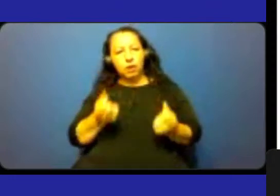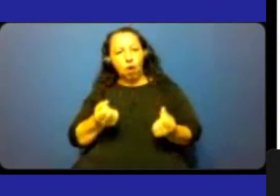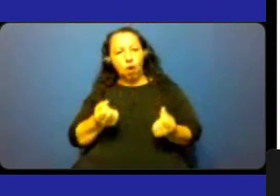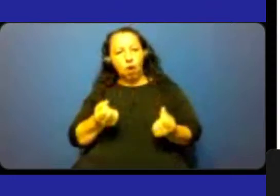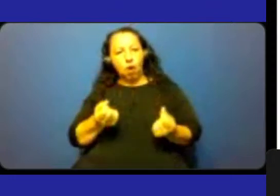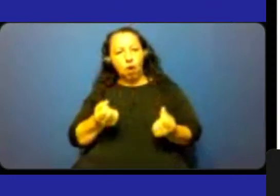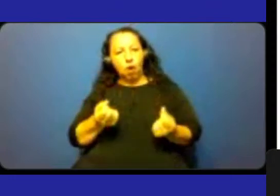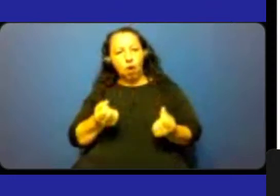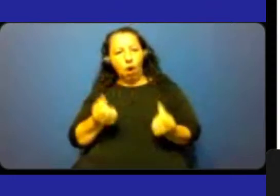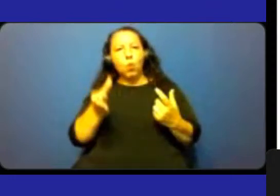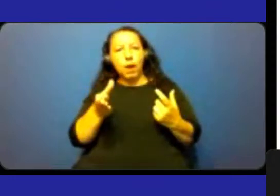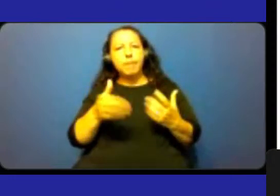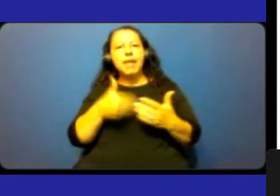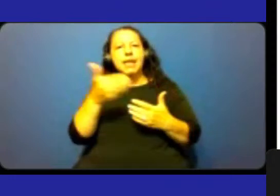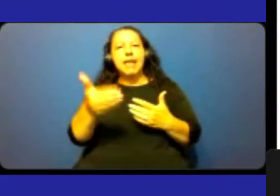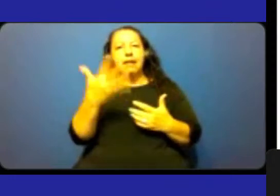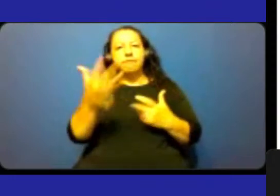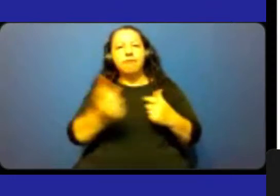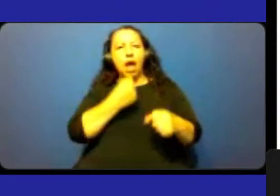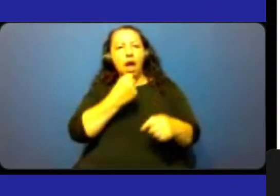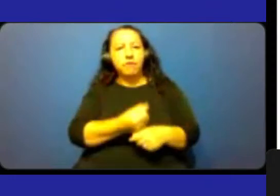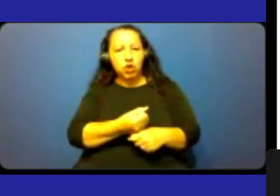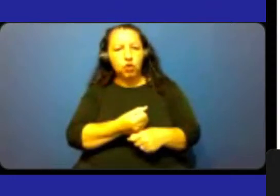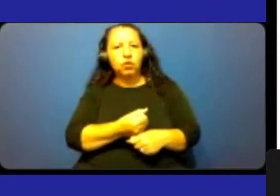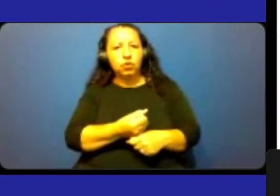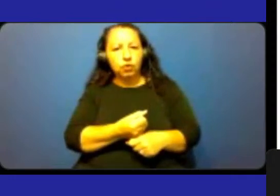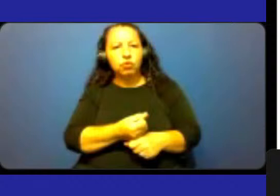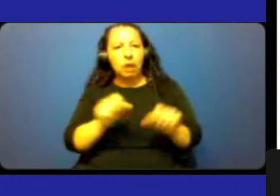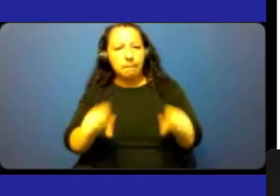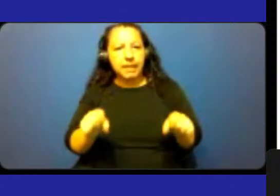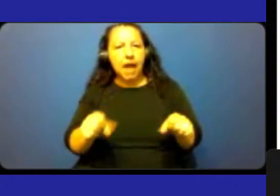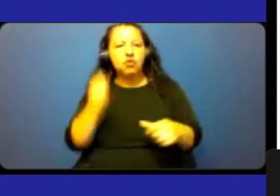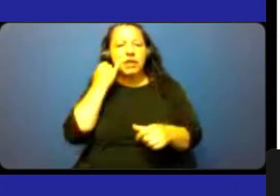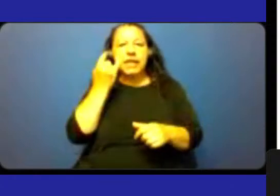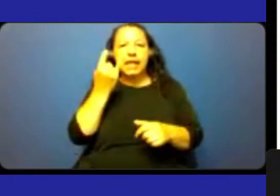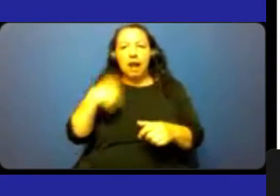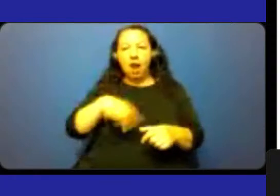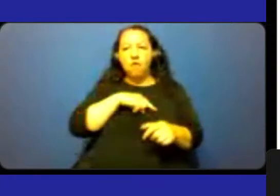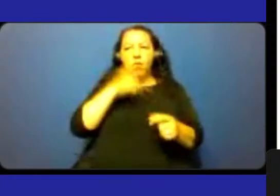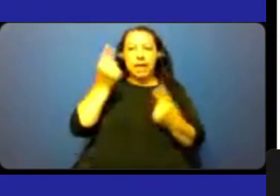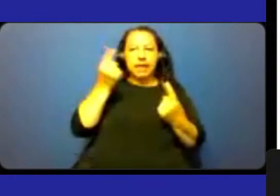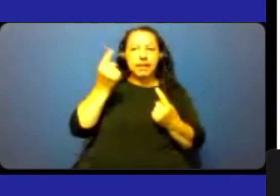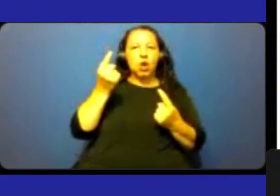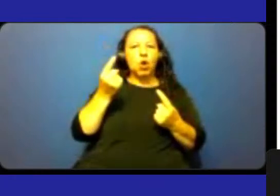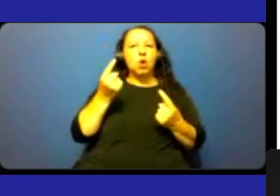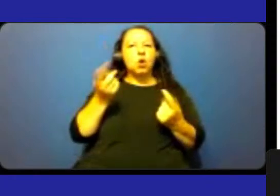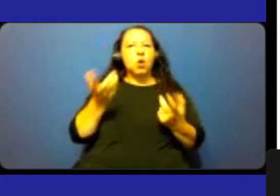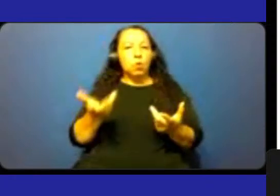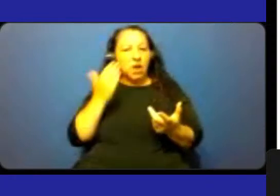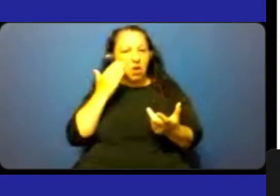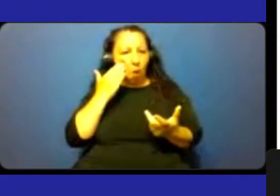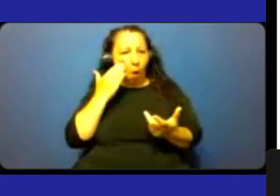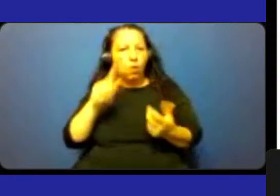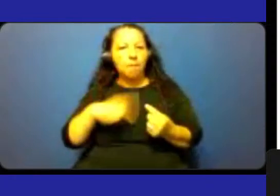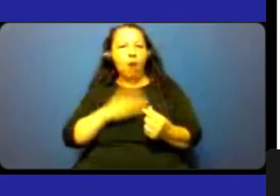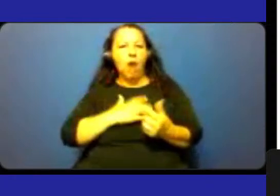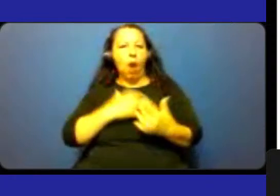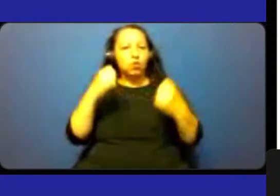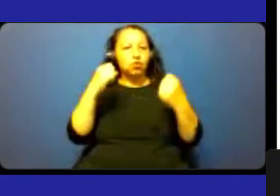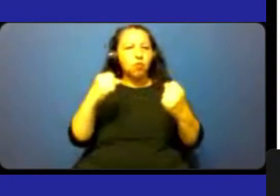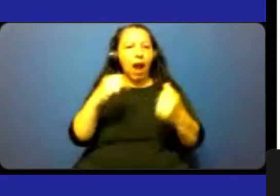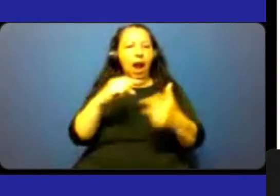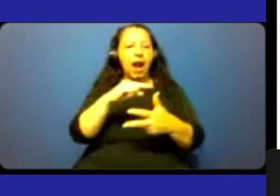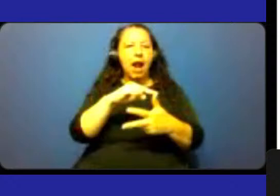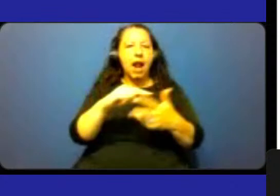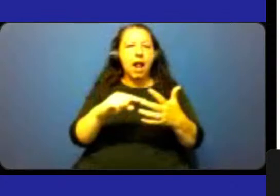be the next 5 years, if you think about it, knowing what we know about our strengths, and how